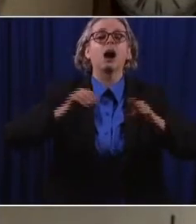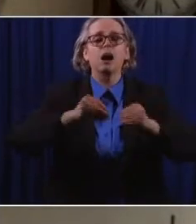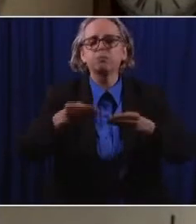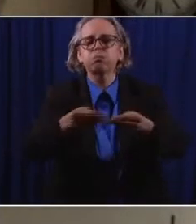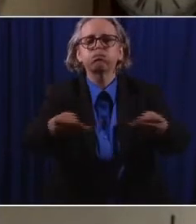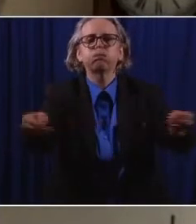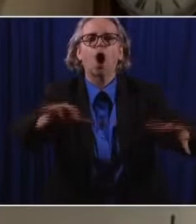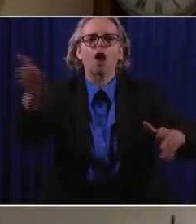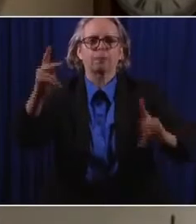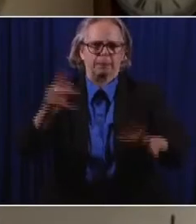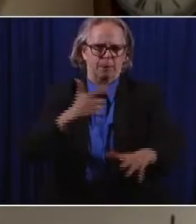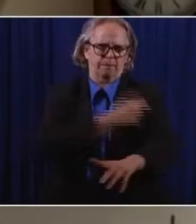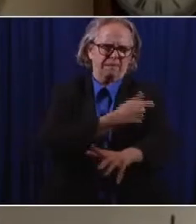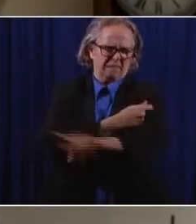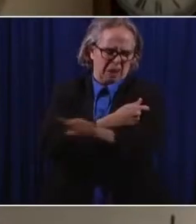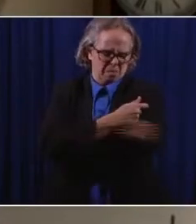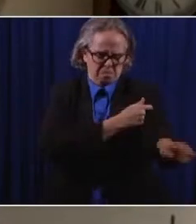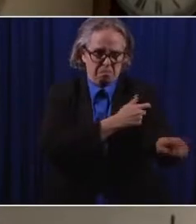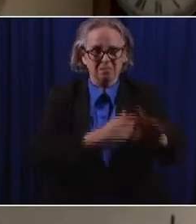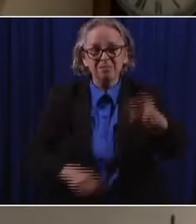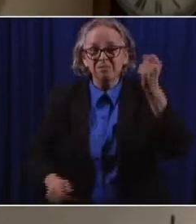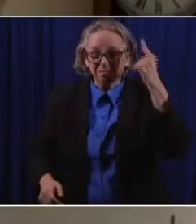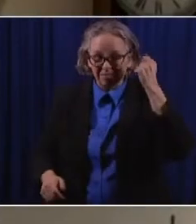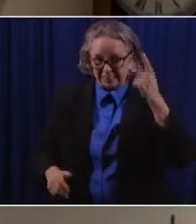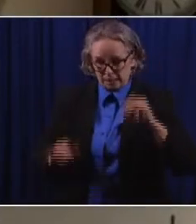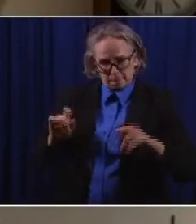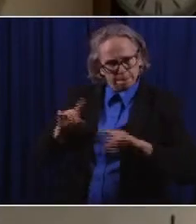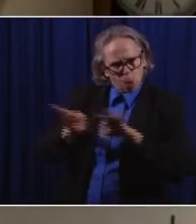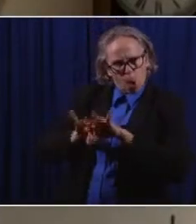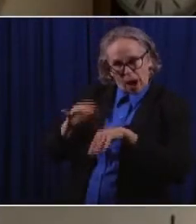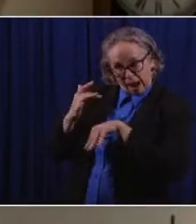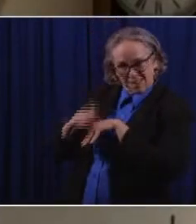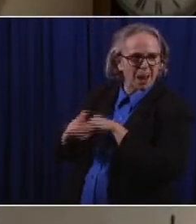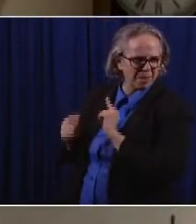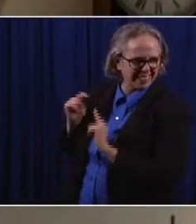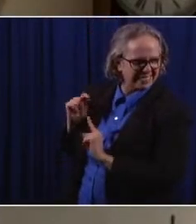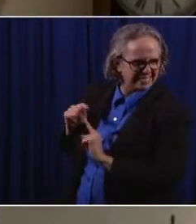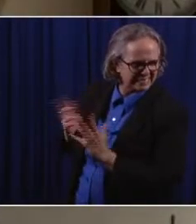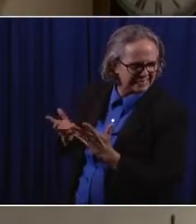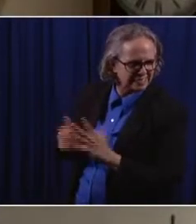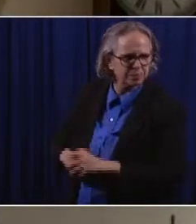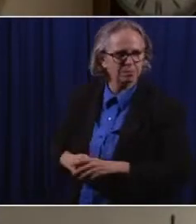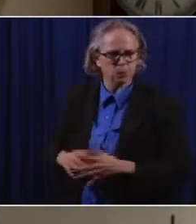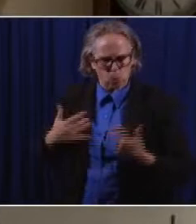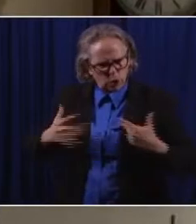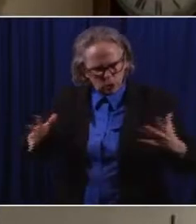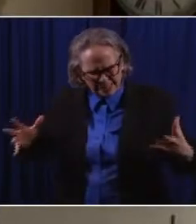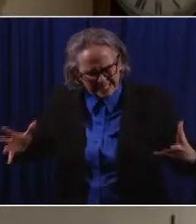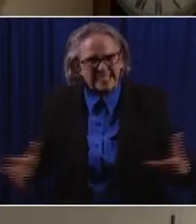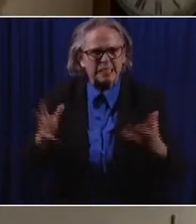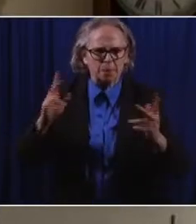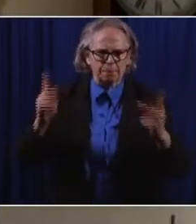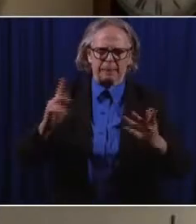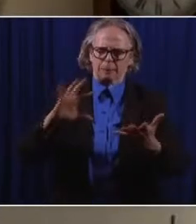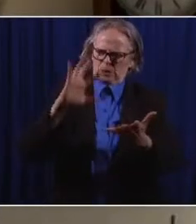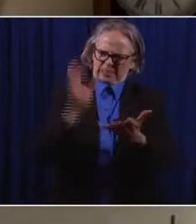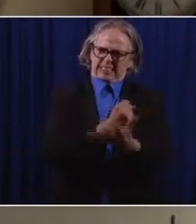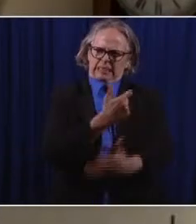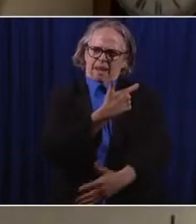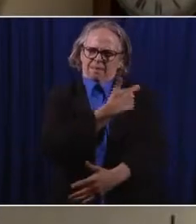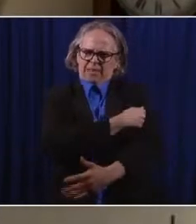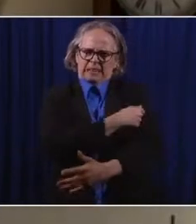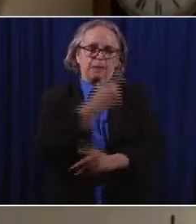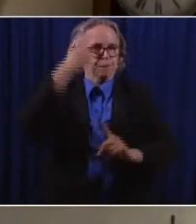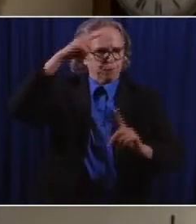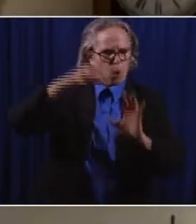this way out, so we've got a significant segment of the population, and I don't know what that segment is, but a significant segment, you